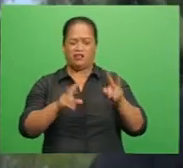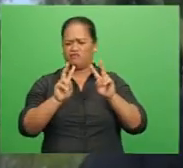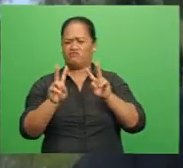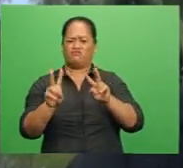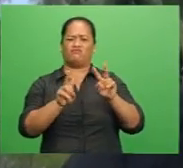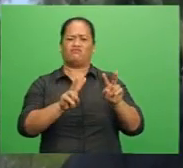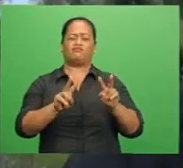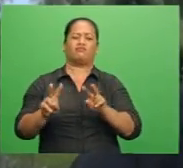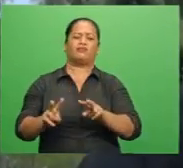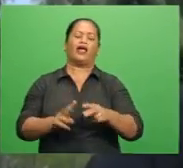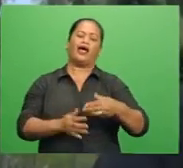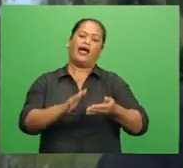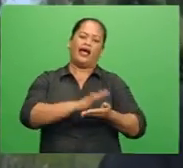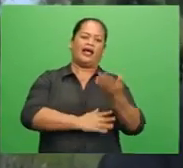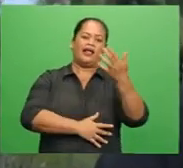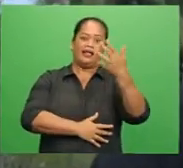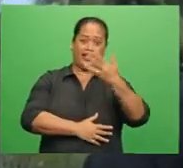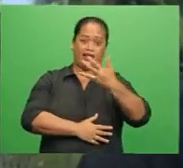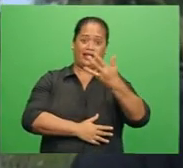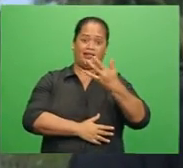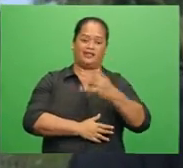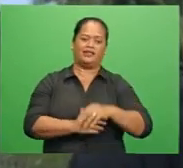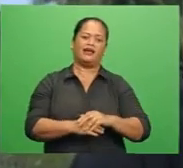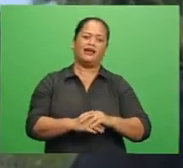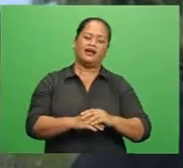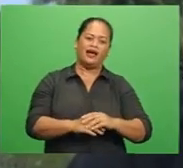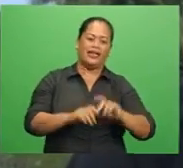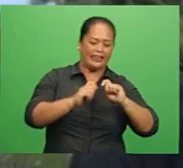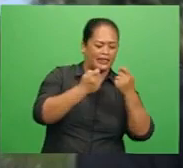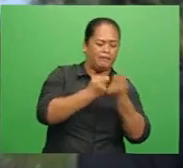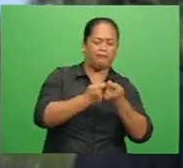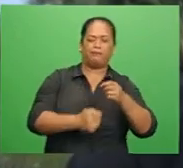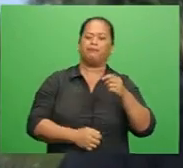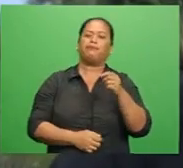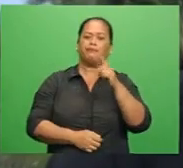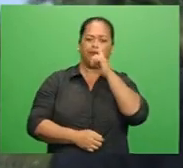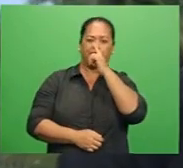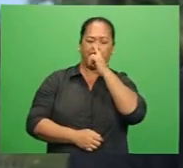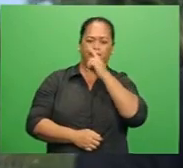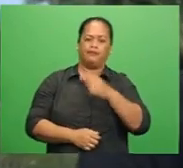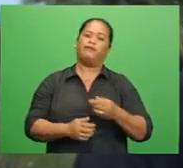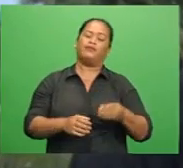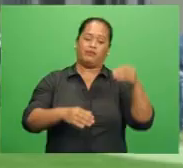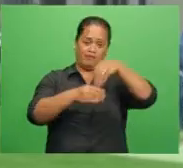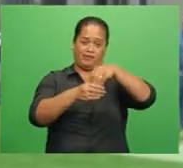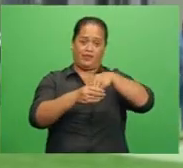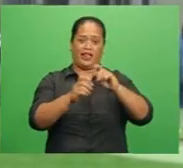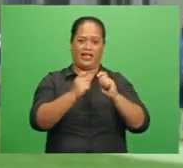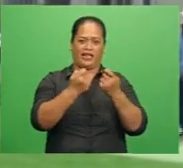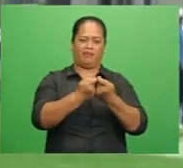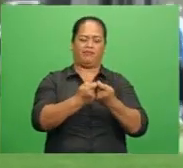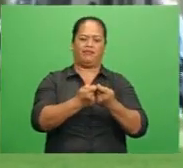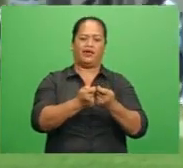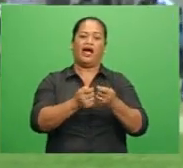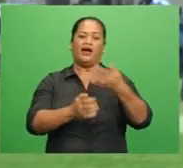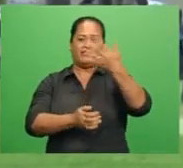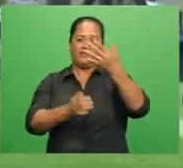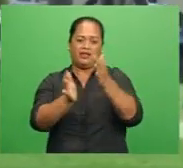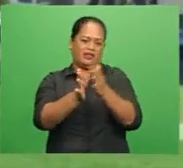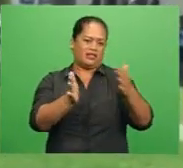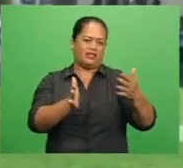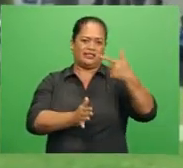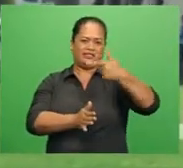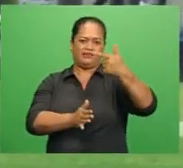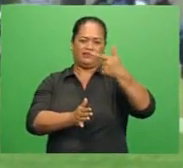next 2-3 years. So looking at 15 to 17-year-olds. Prior to naming the national